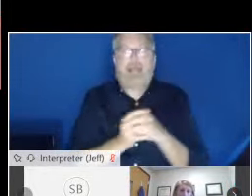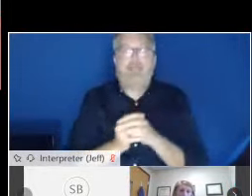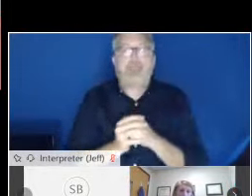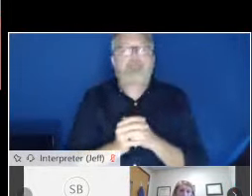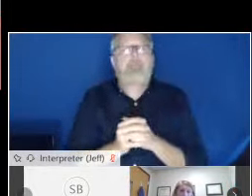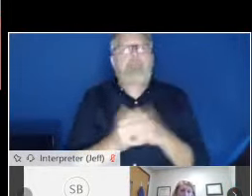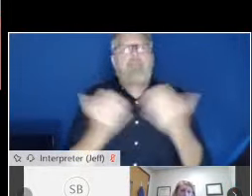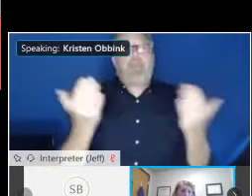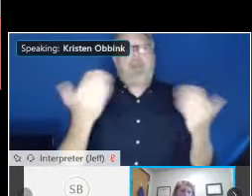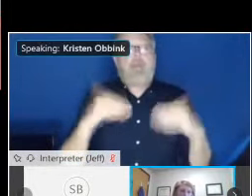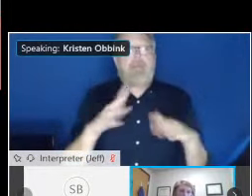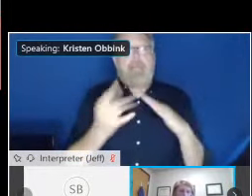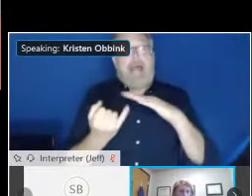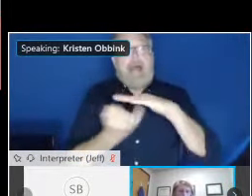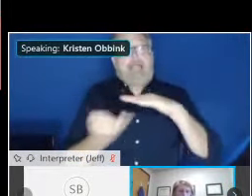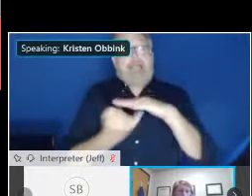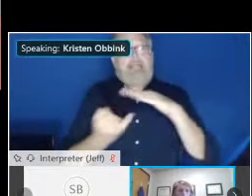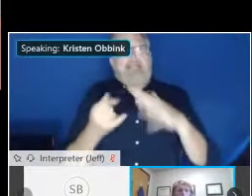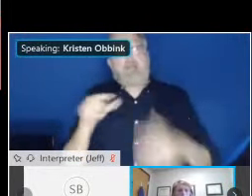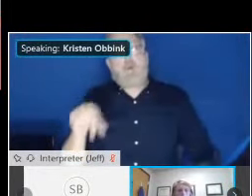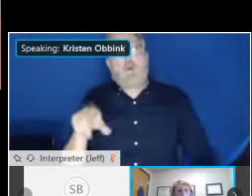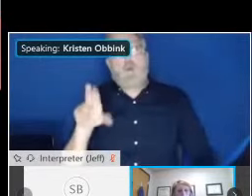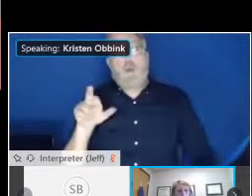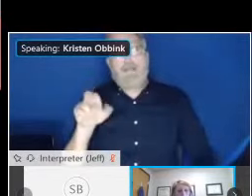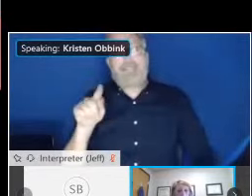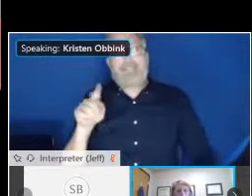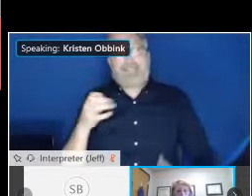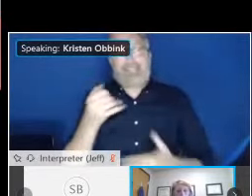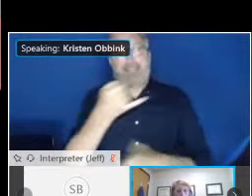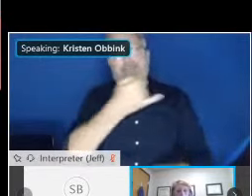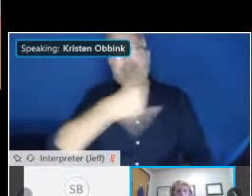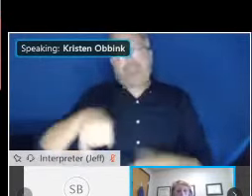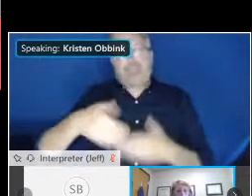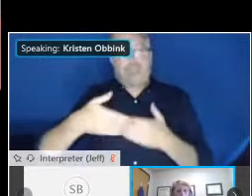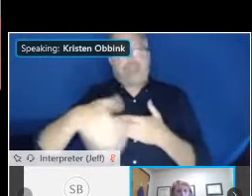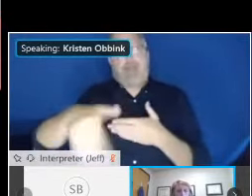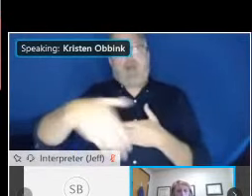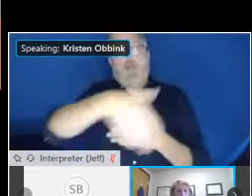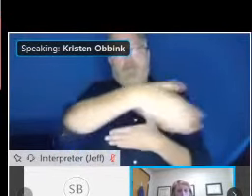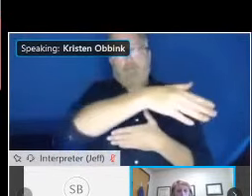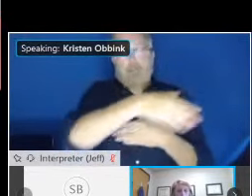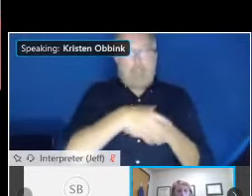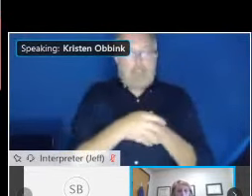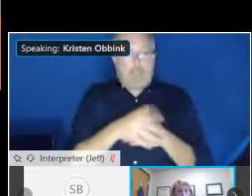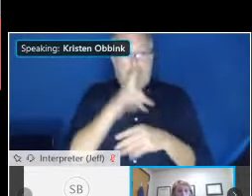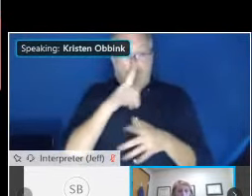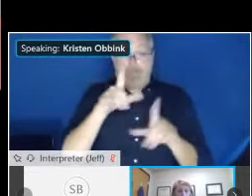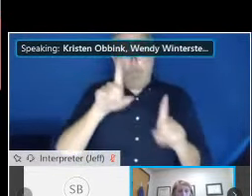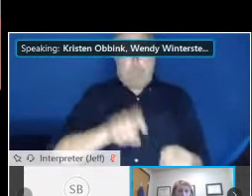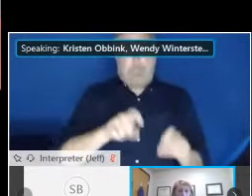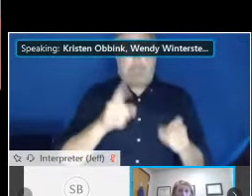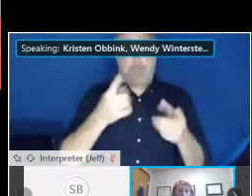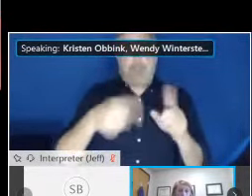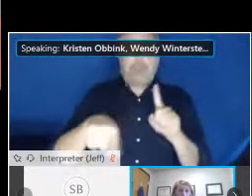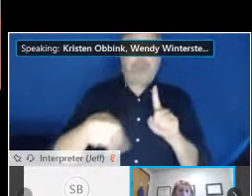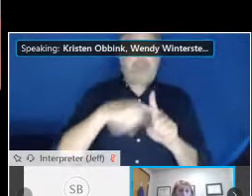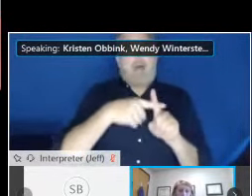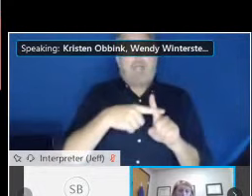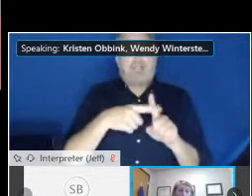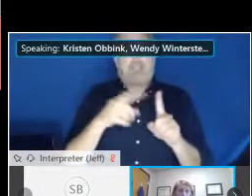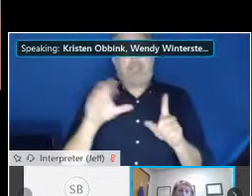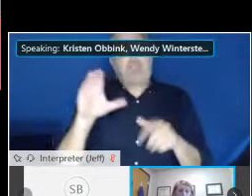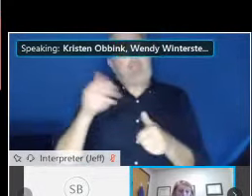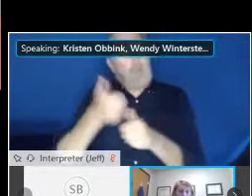And just a review of our isolation and quarantine procedures. Patients who test positive for COVID-19 by